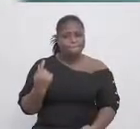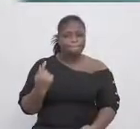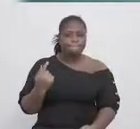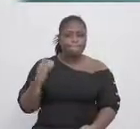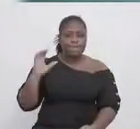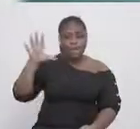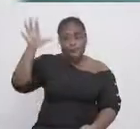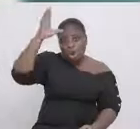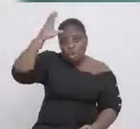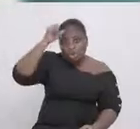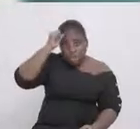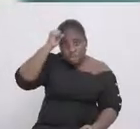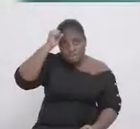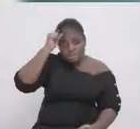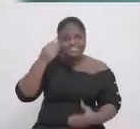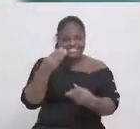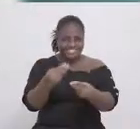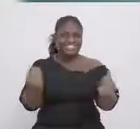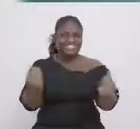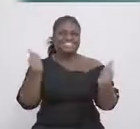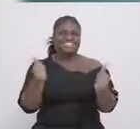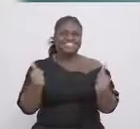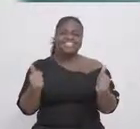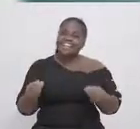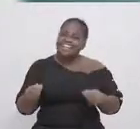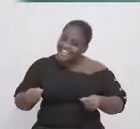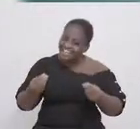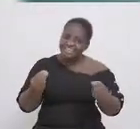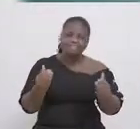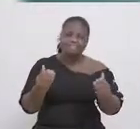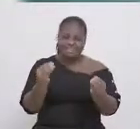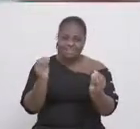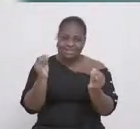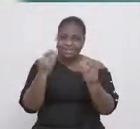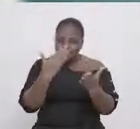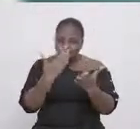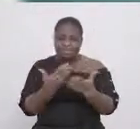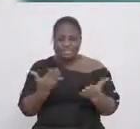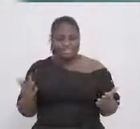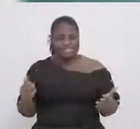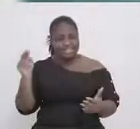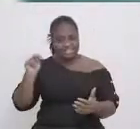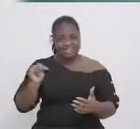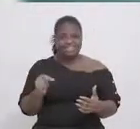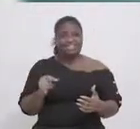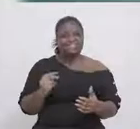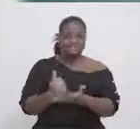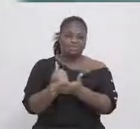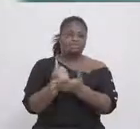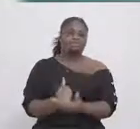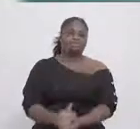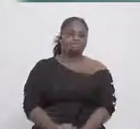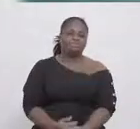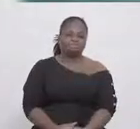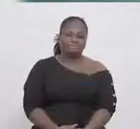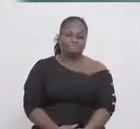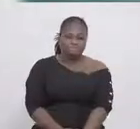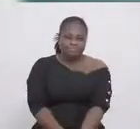concept to solution and gave me the boost I needed in pursuing my career.